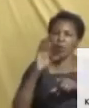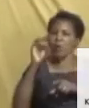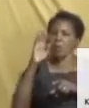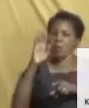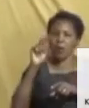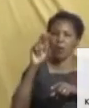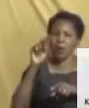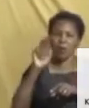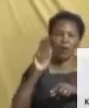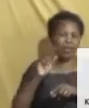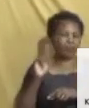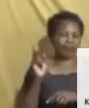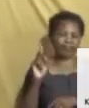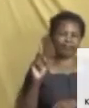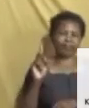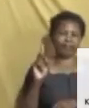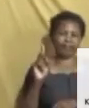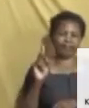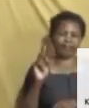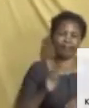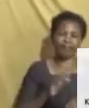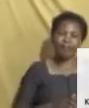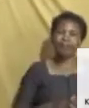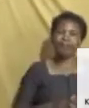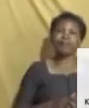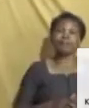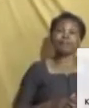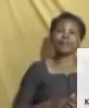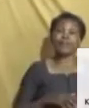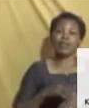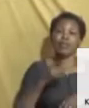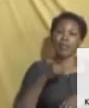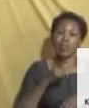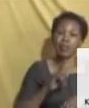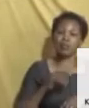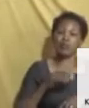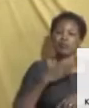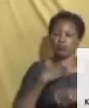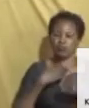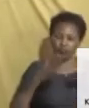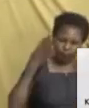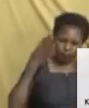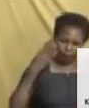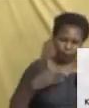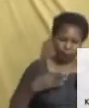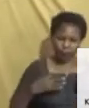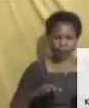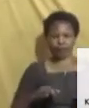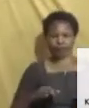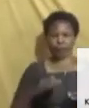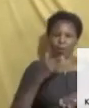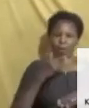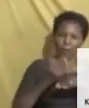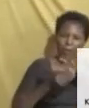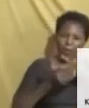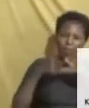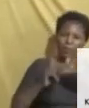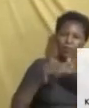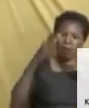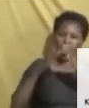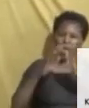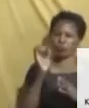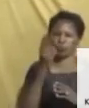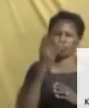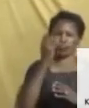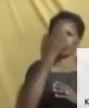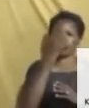state, writes Arthur Lewis, they dress themselves in uniforms, build themselves palaces, bring all